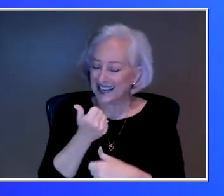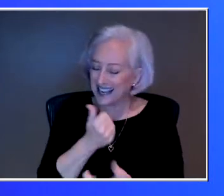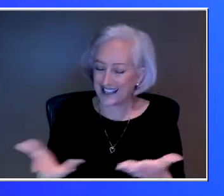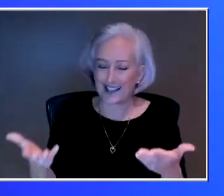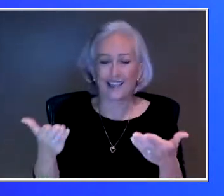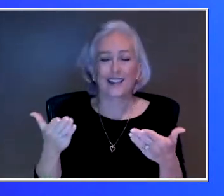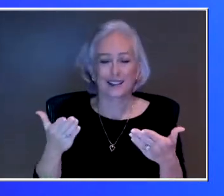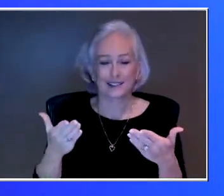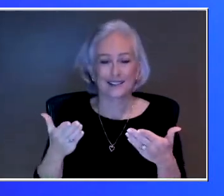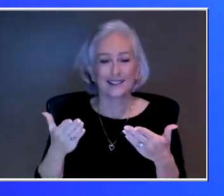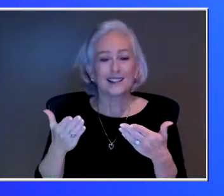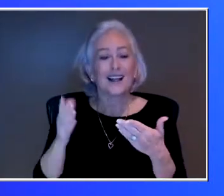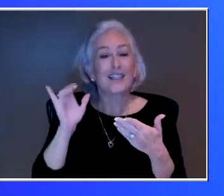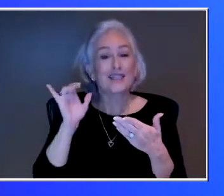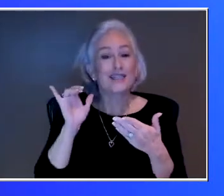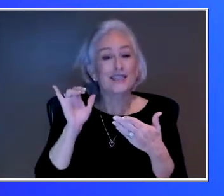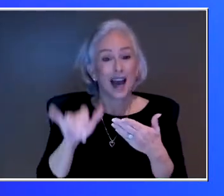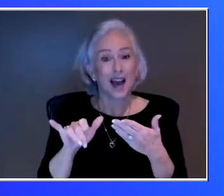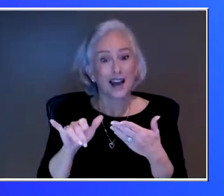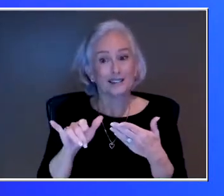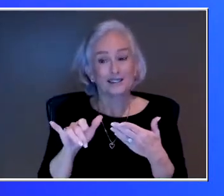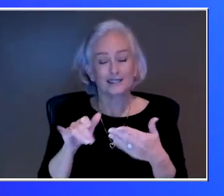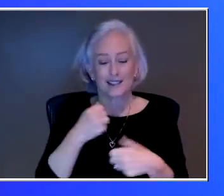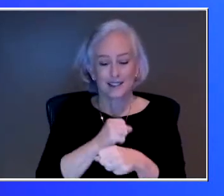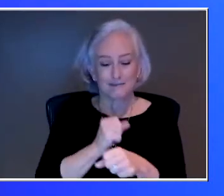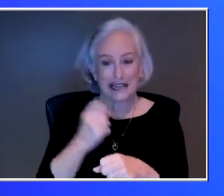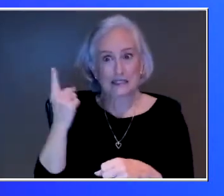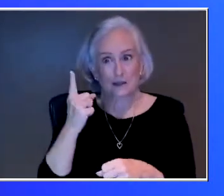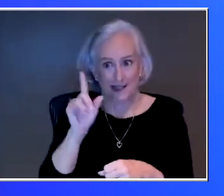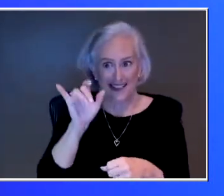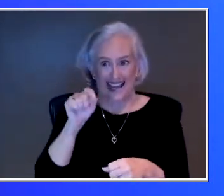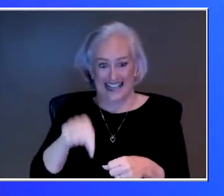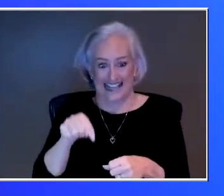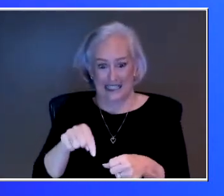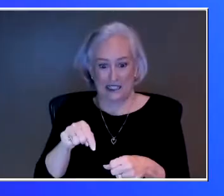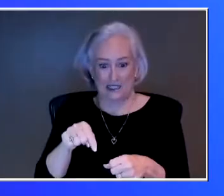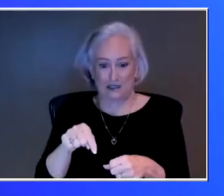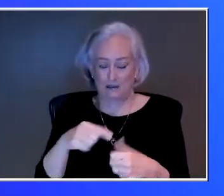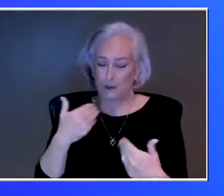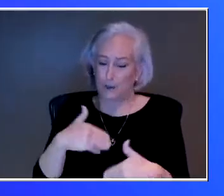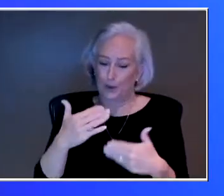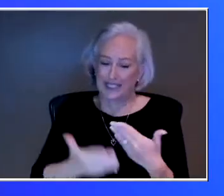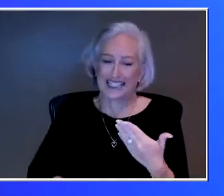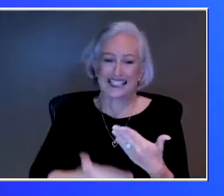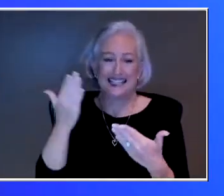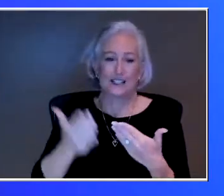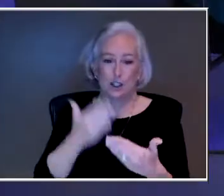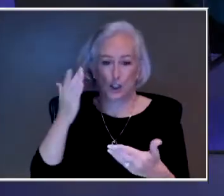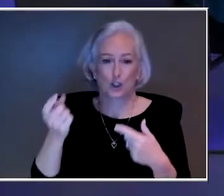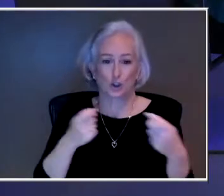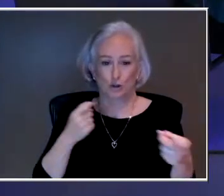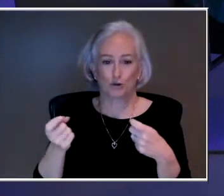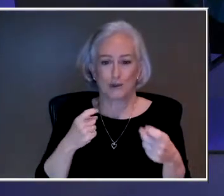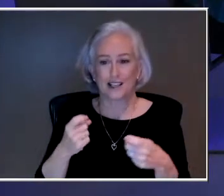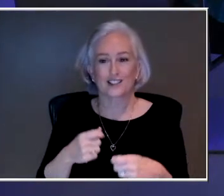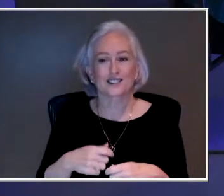that makes going through something like this a lot easier to handle. So as easy as it can be, makes the big difference. Absolutely.